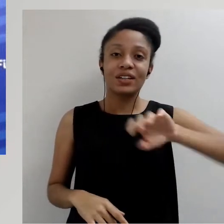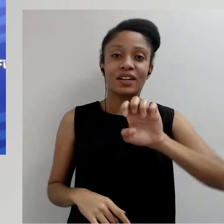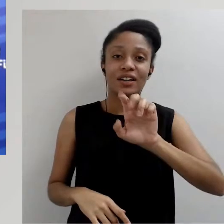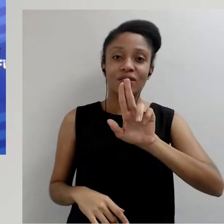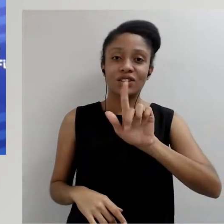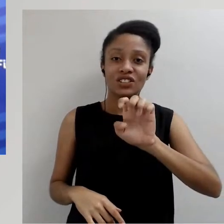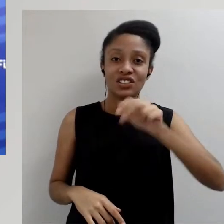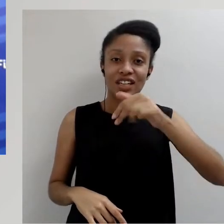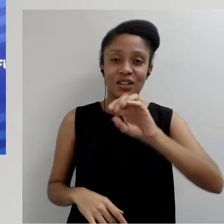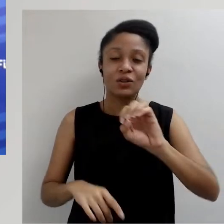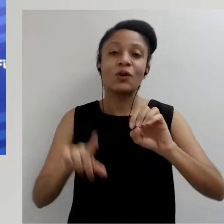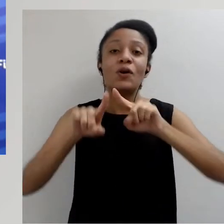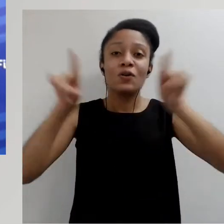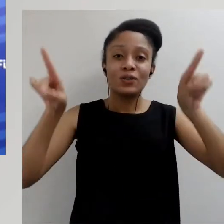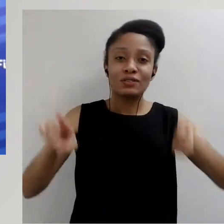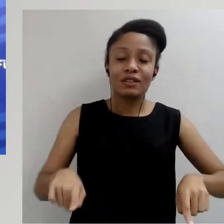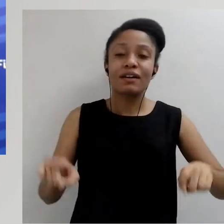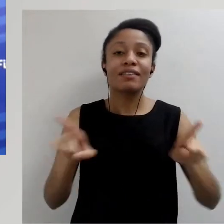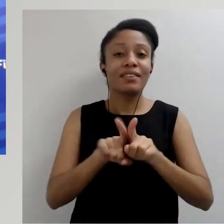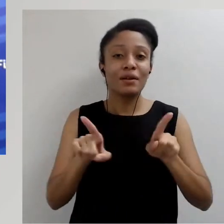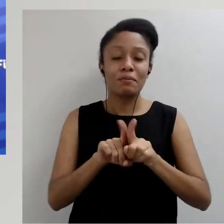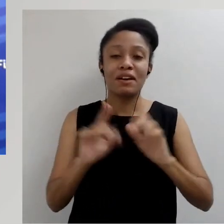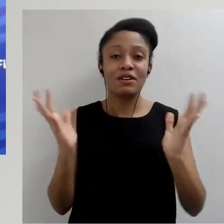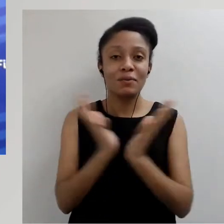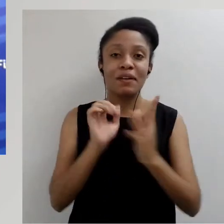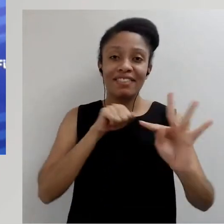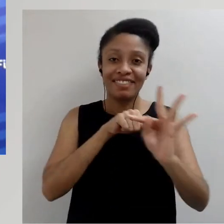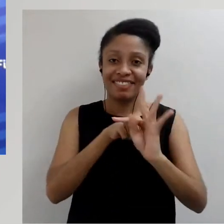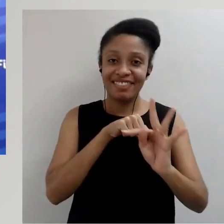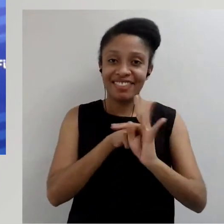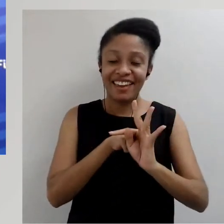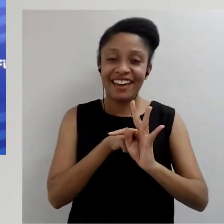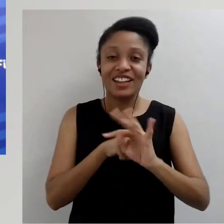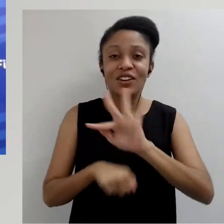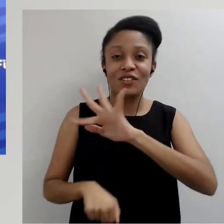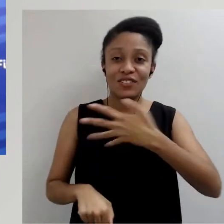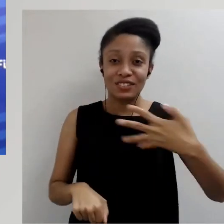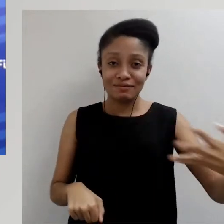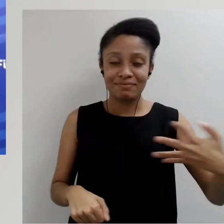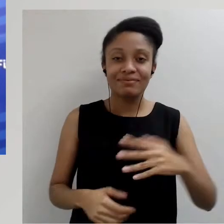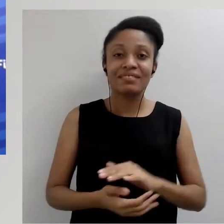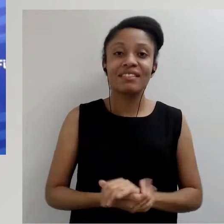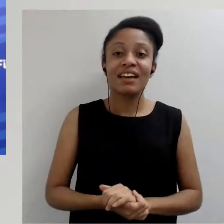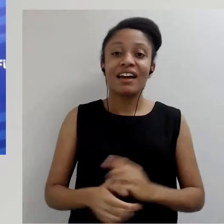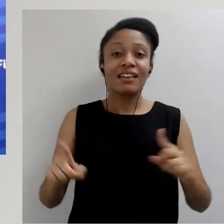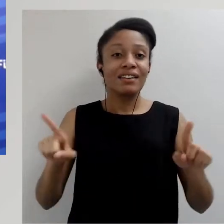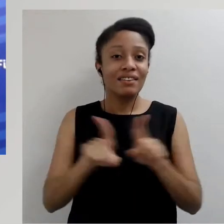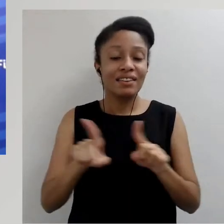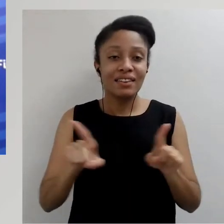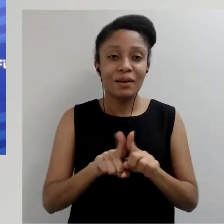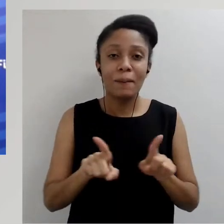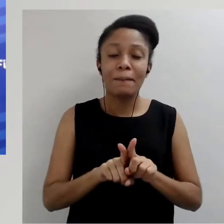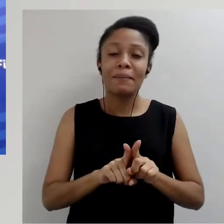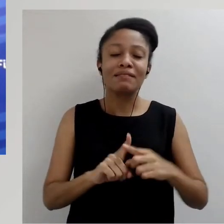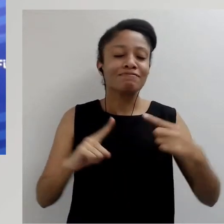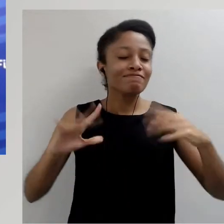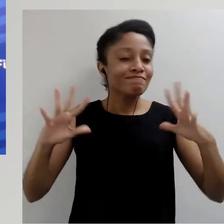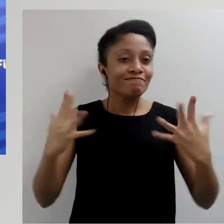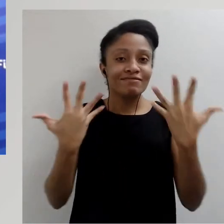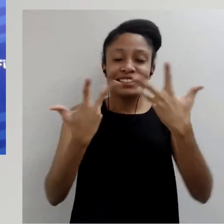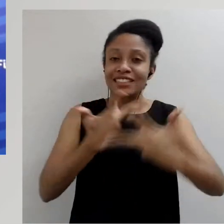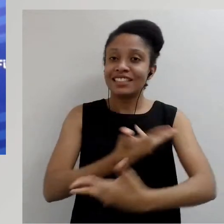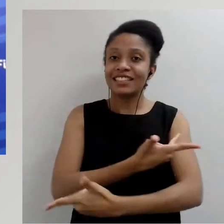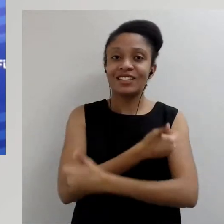the collaborators, and especially the technical team of Firjan for this great and